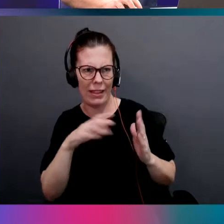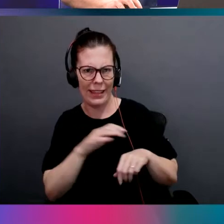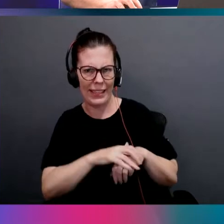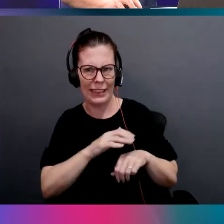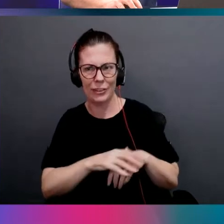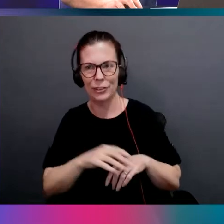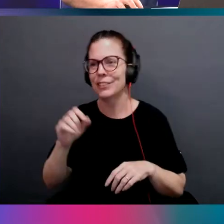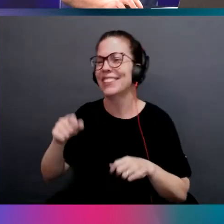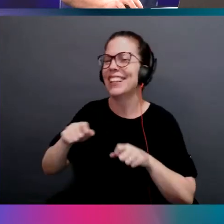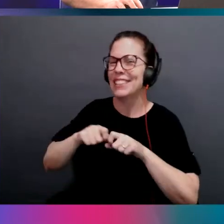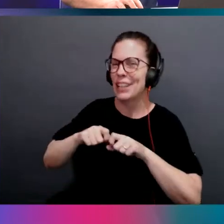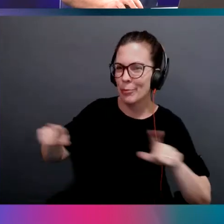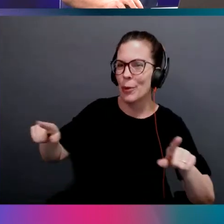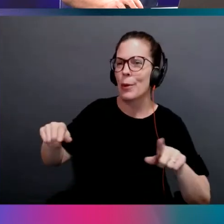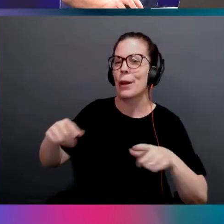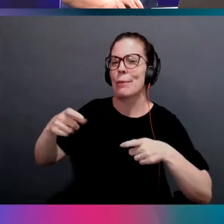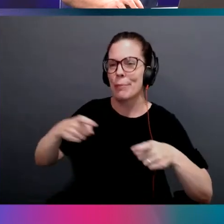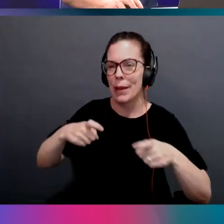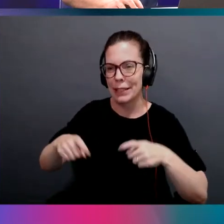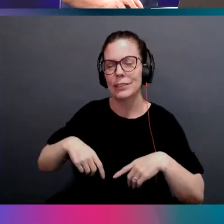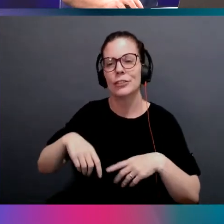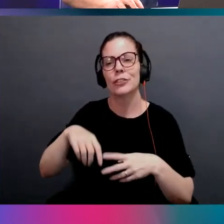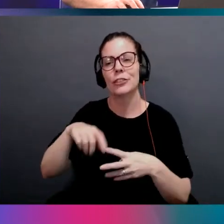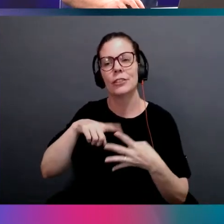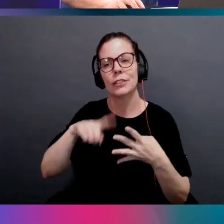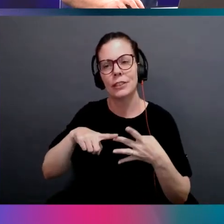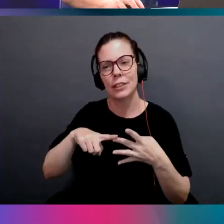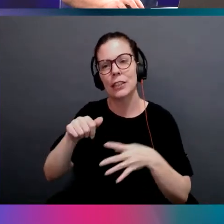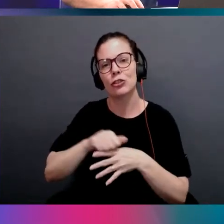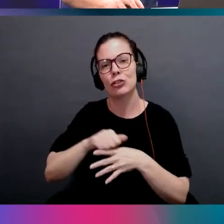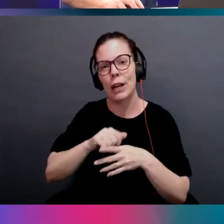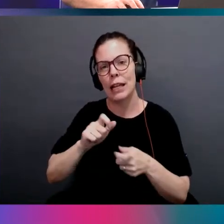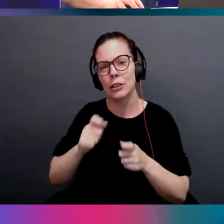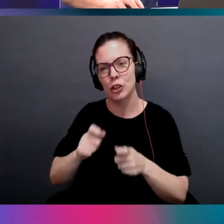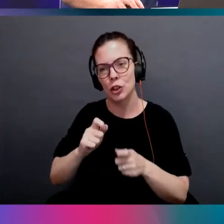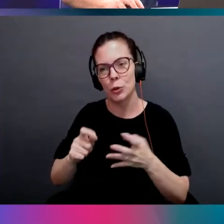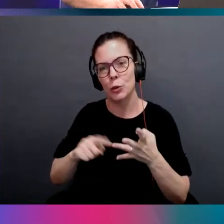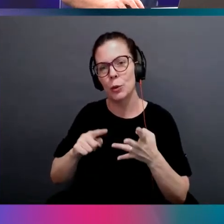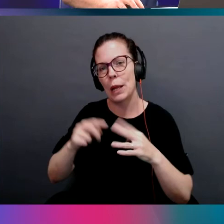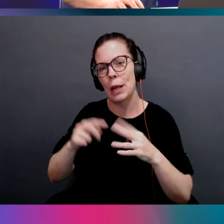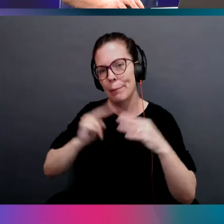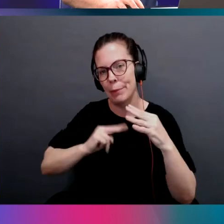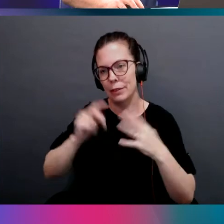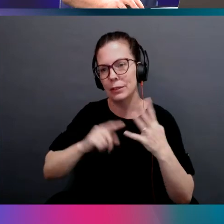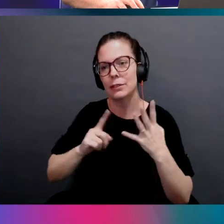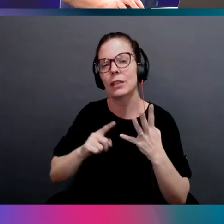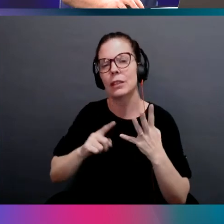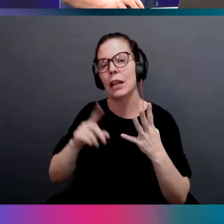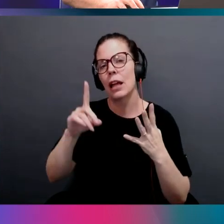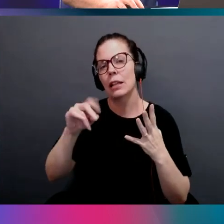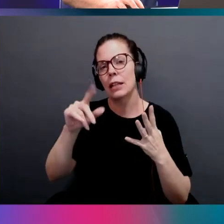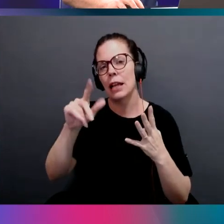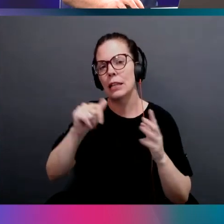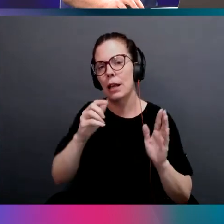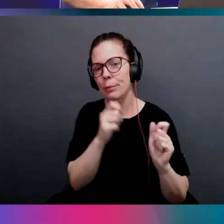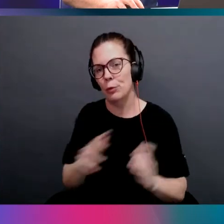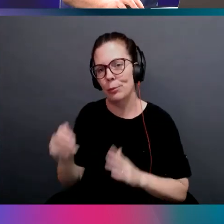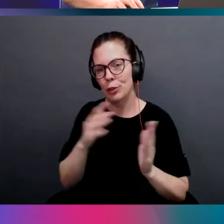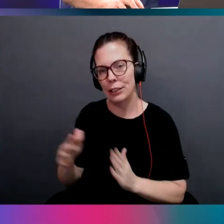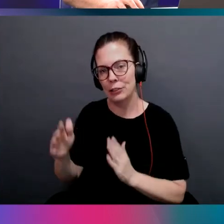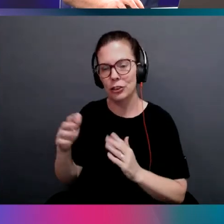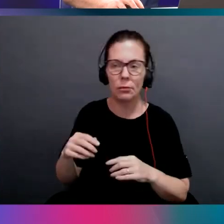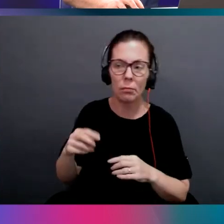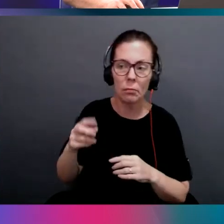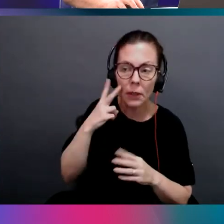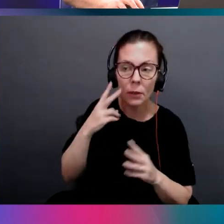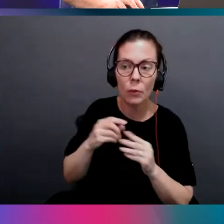manage, train and tune, build, or data preparation. Yeah. Okay, I'm seeing some more responses. Most people are